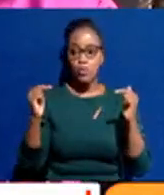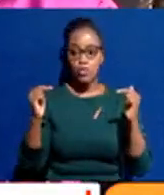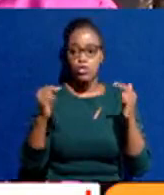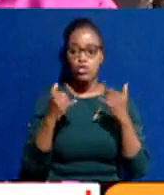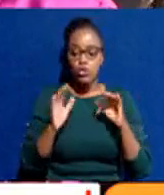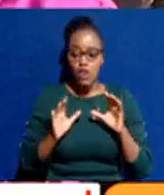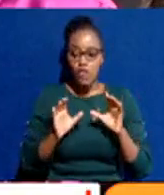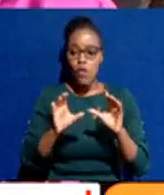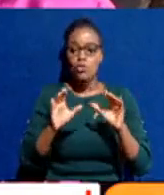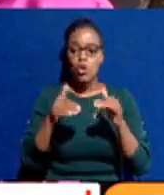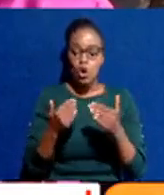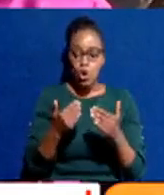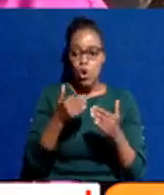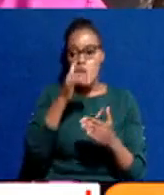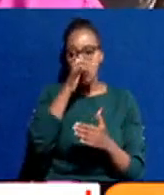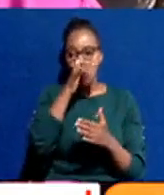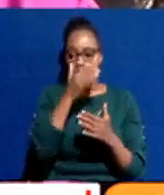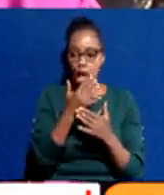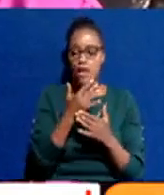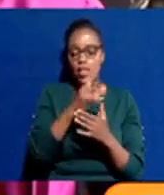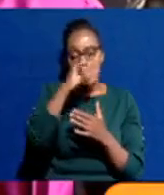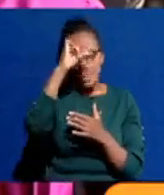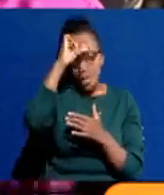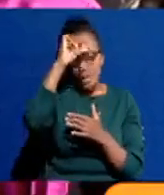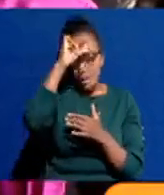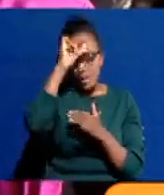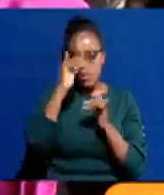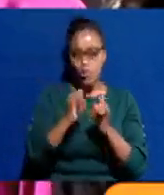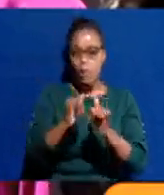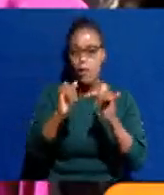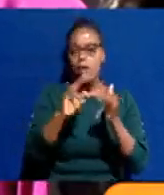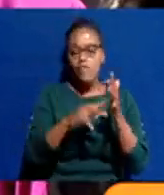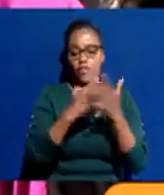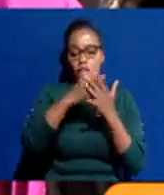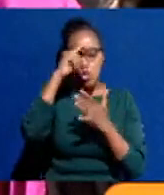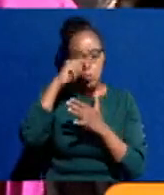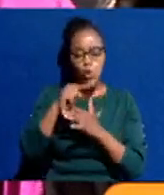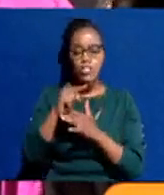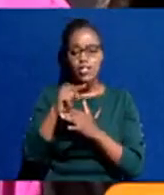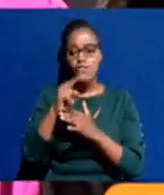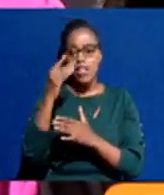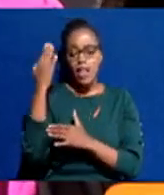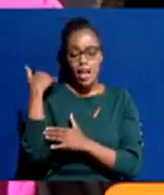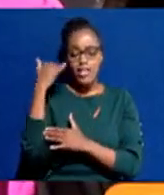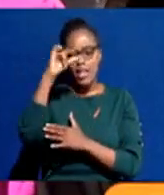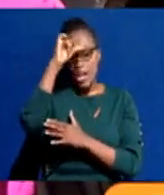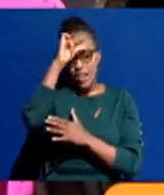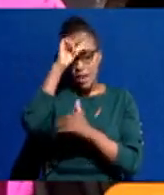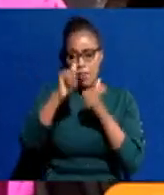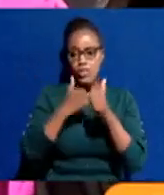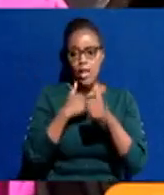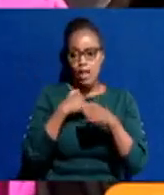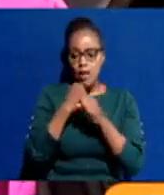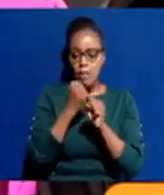to force or blackmail the government to implement failed policies of the last regime that drove the